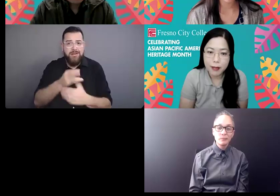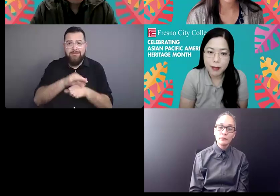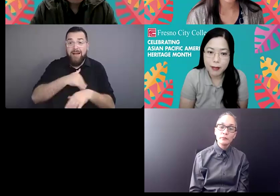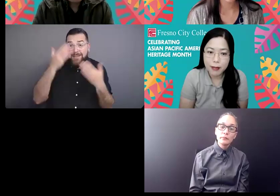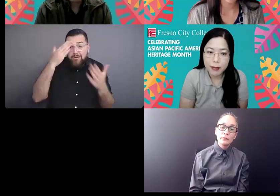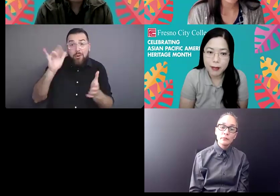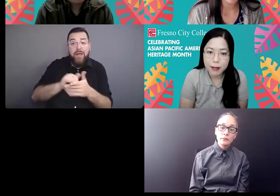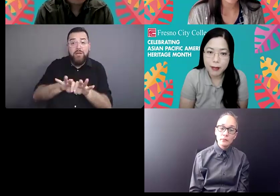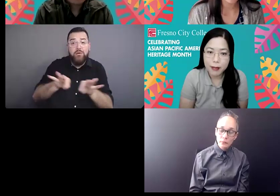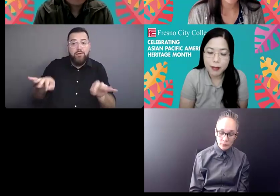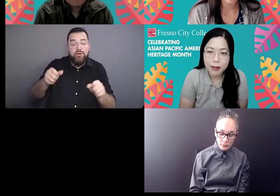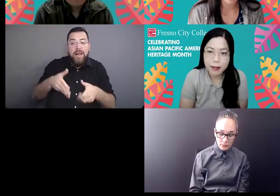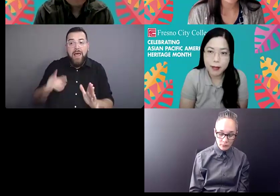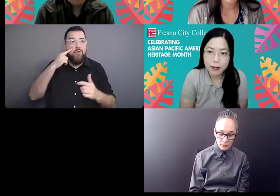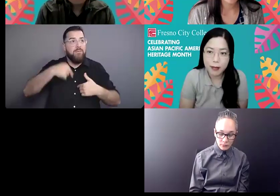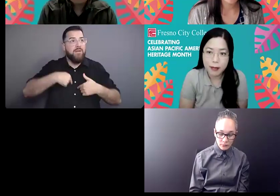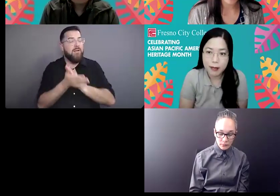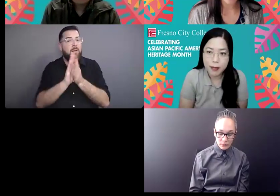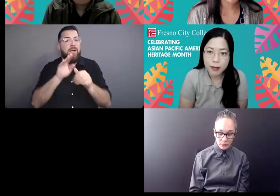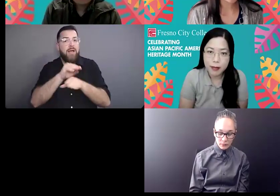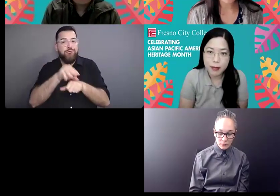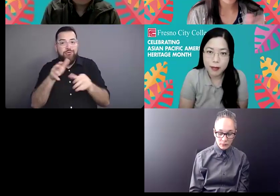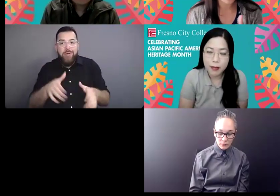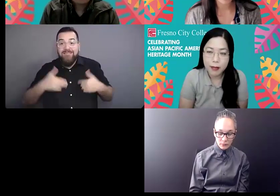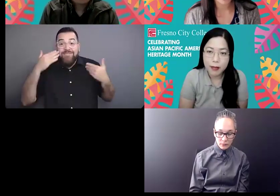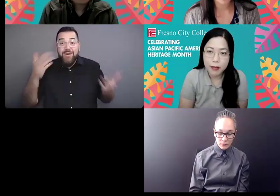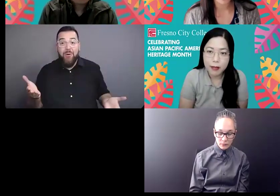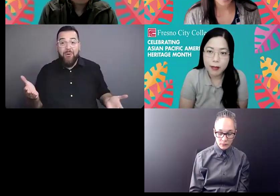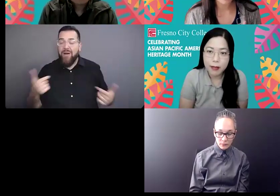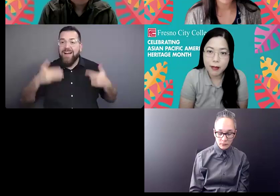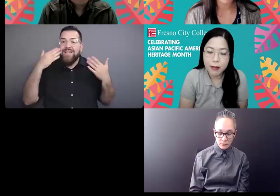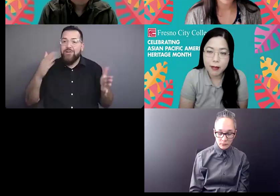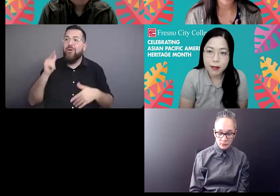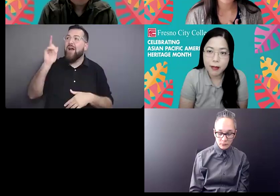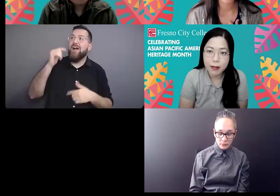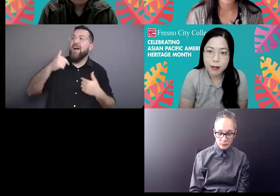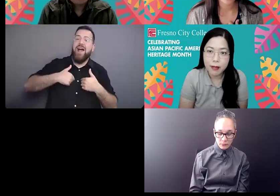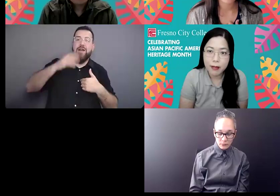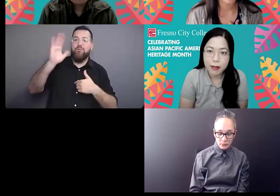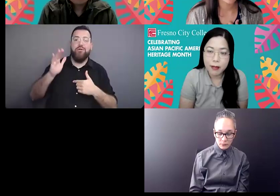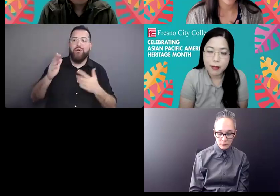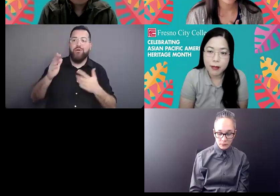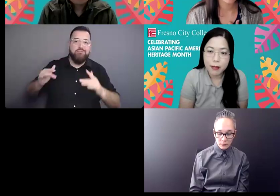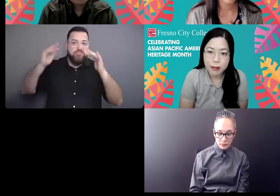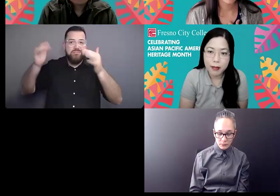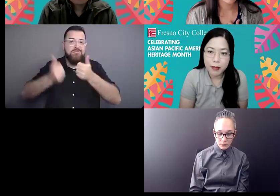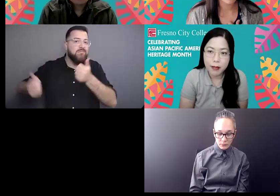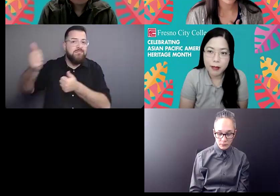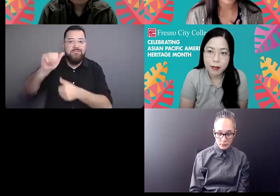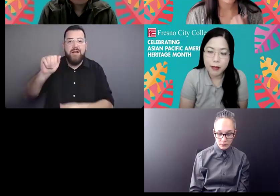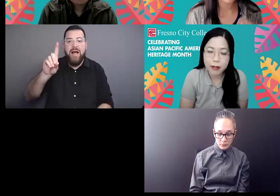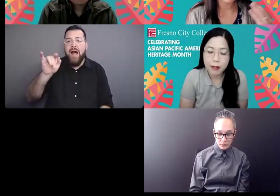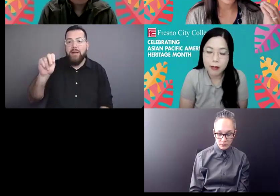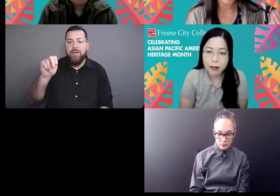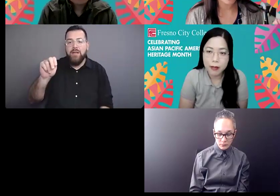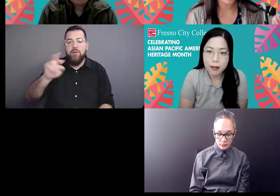degree can allow me to be a counselor at the time. I didn't know I was going to go into an admin role, but I knew that I wanted to make